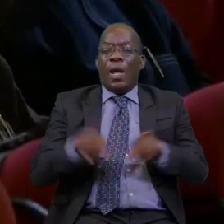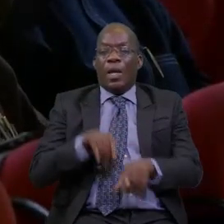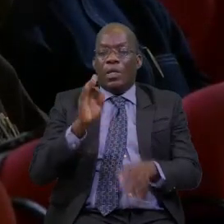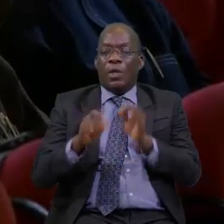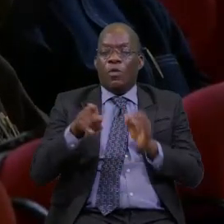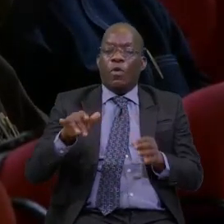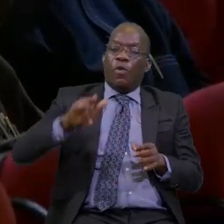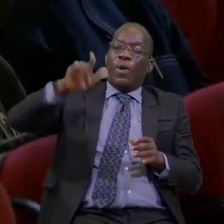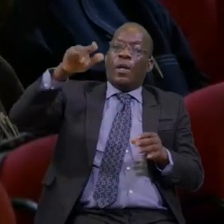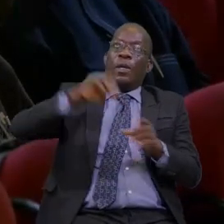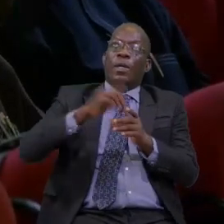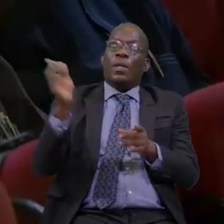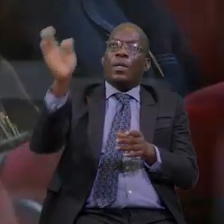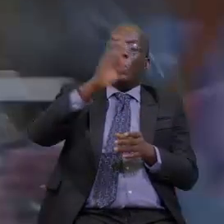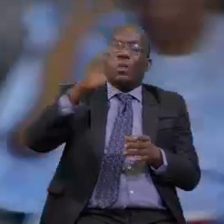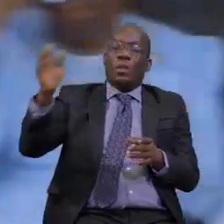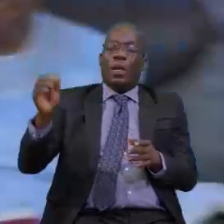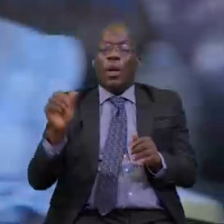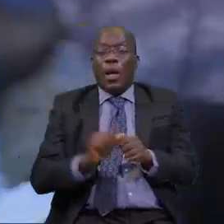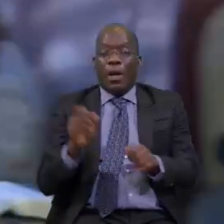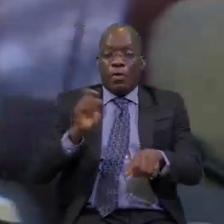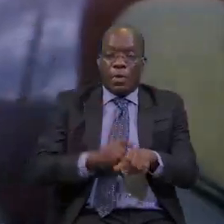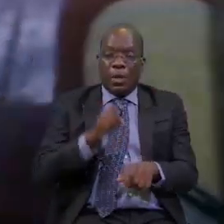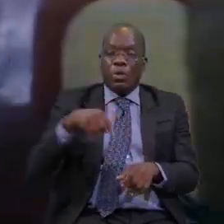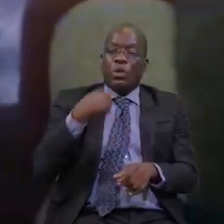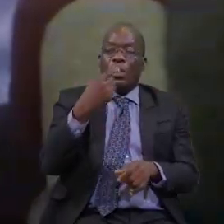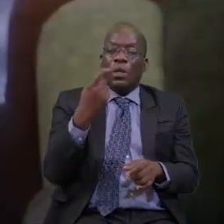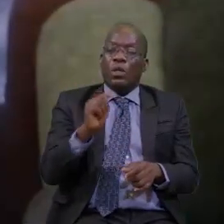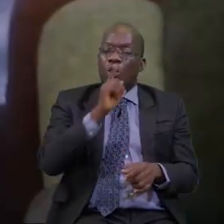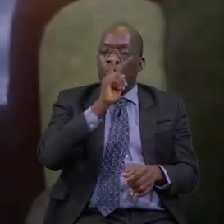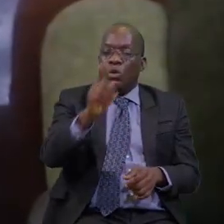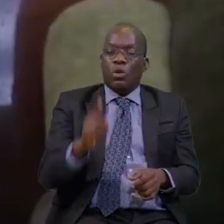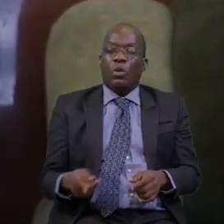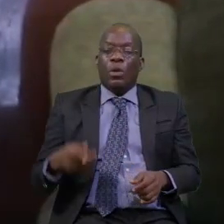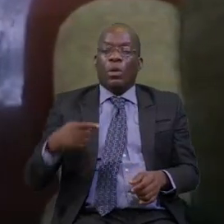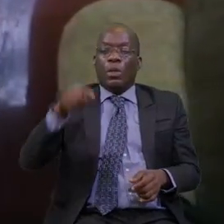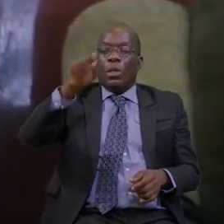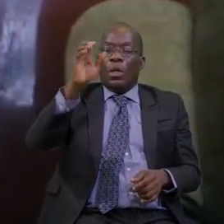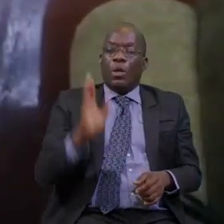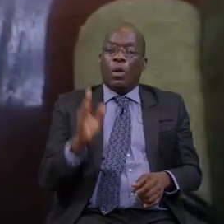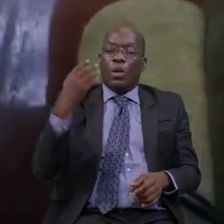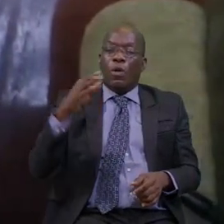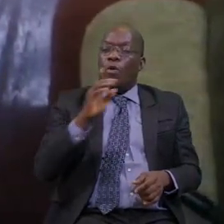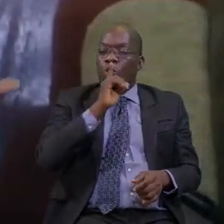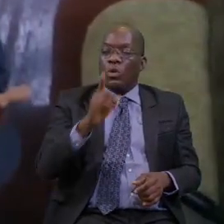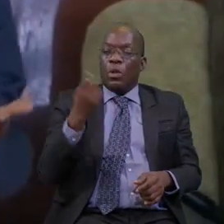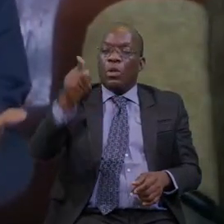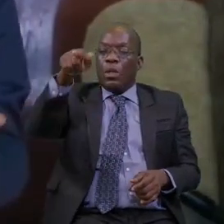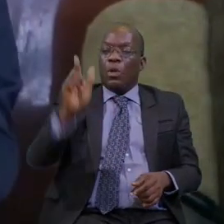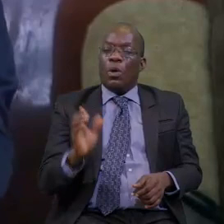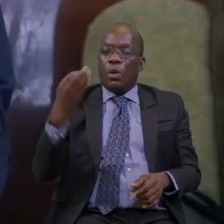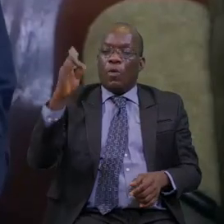truth, every time you tell the truth, the God of truth and the God of heaven will stand by